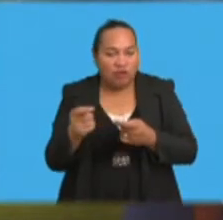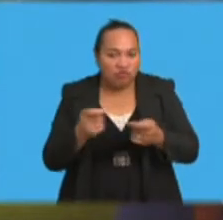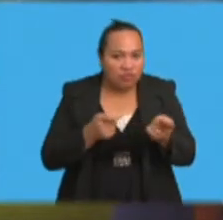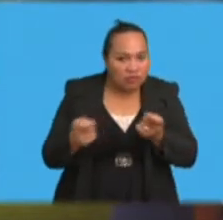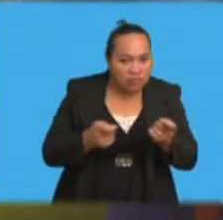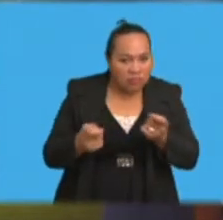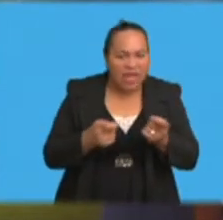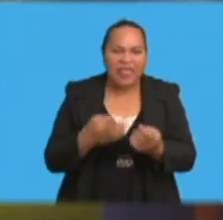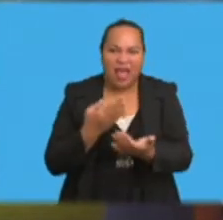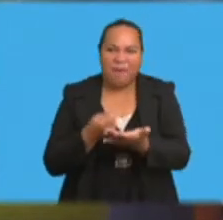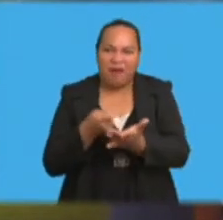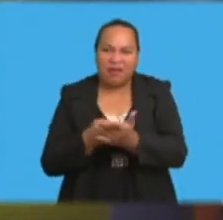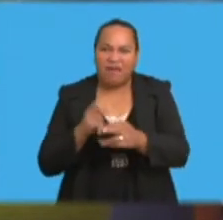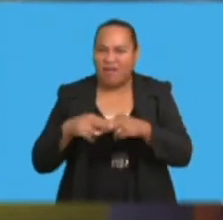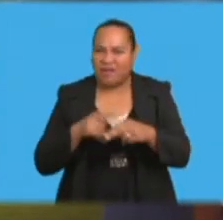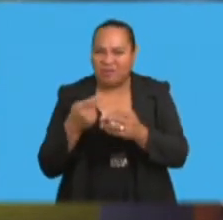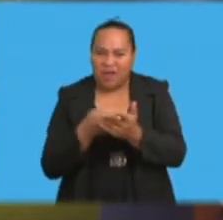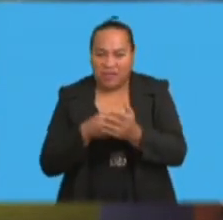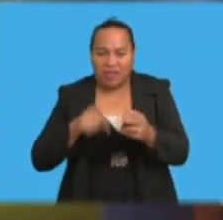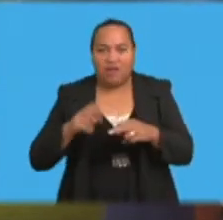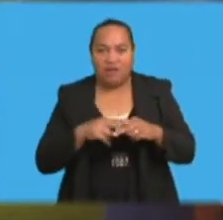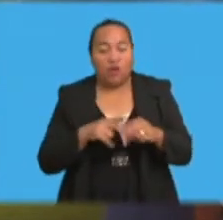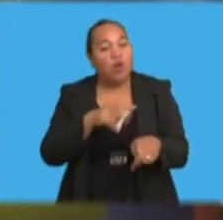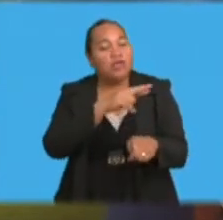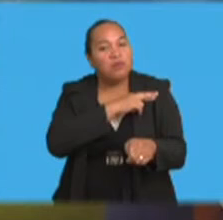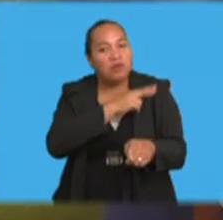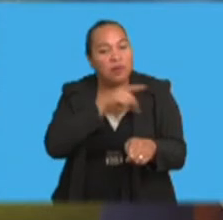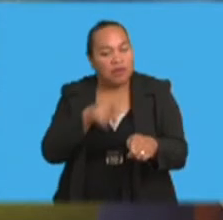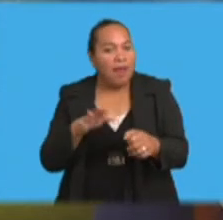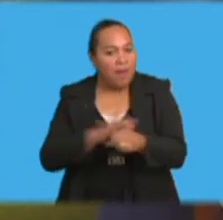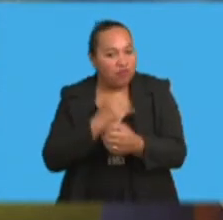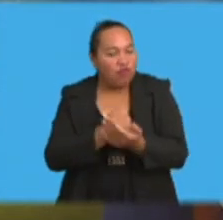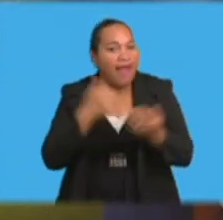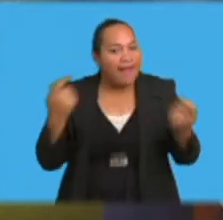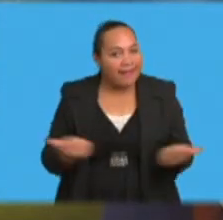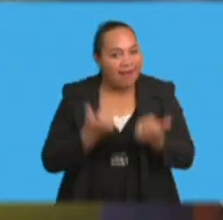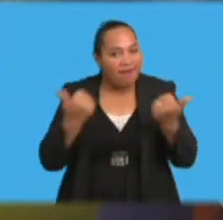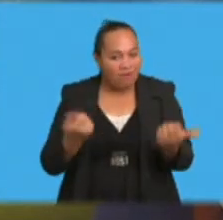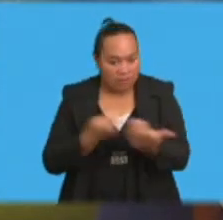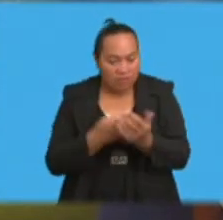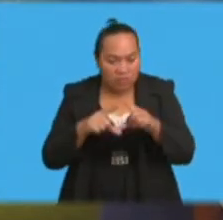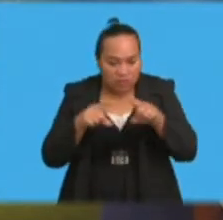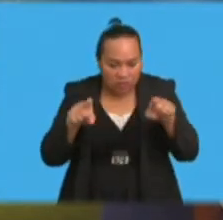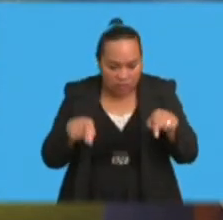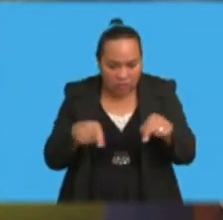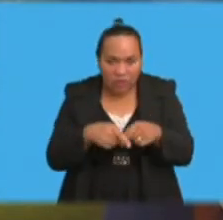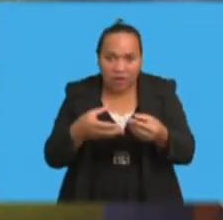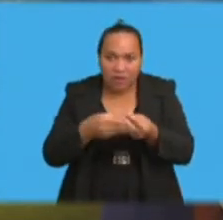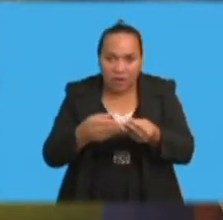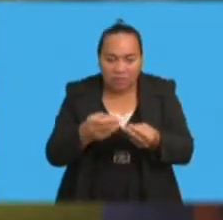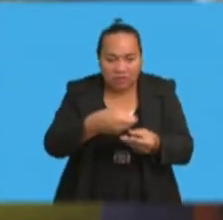currency in Fiji. The bank is responsible for maintaining an adequate supply of quality notes and coins in